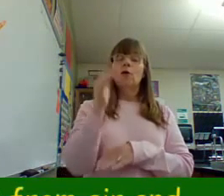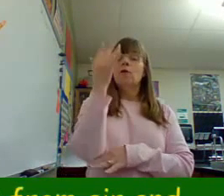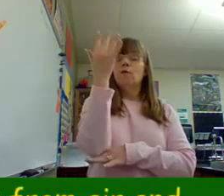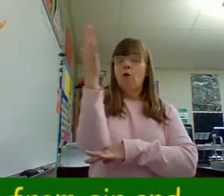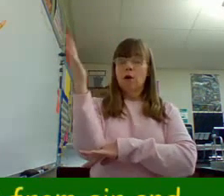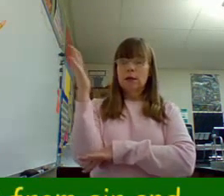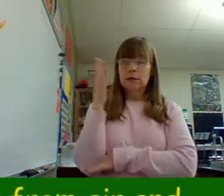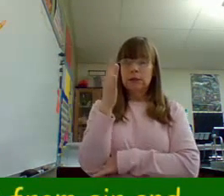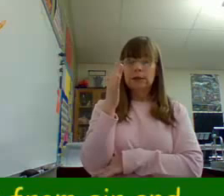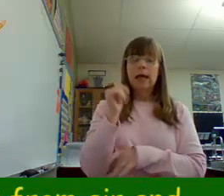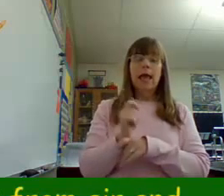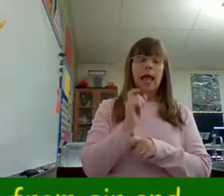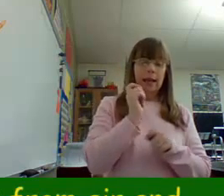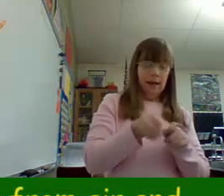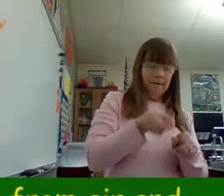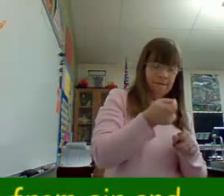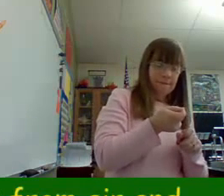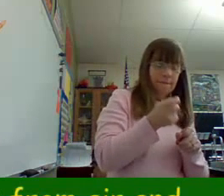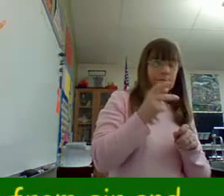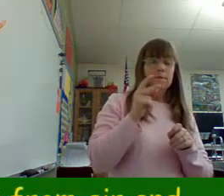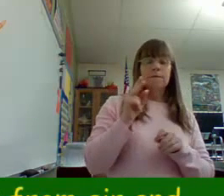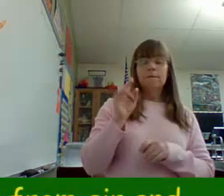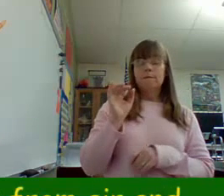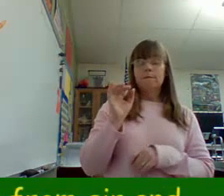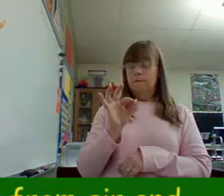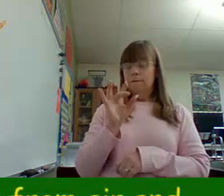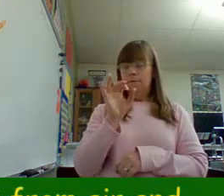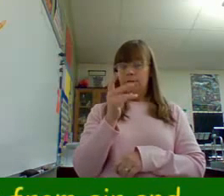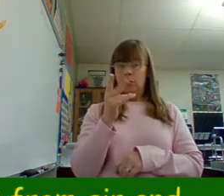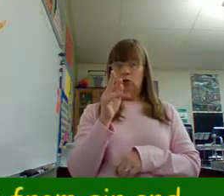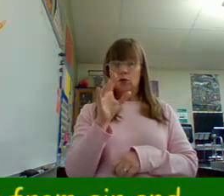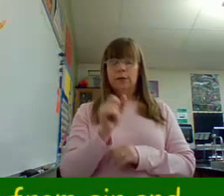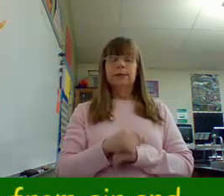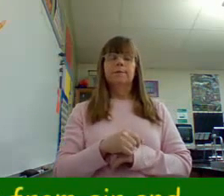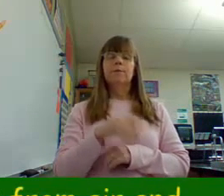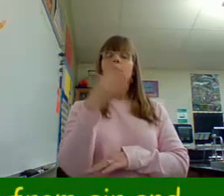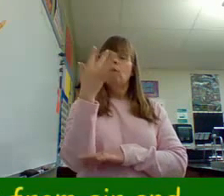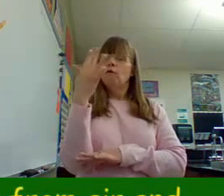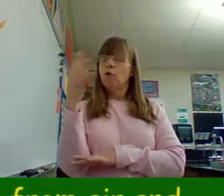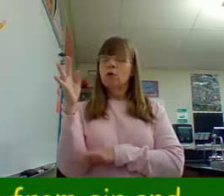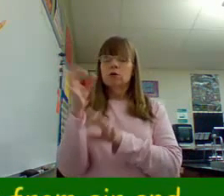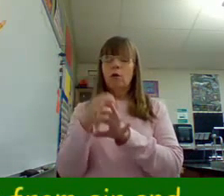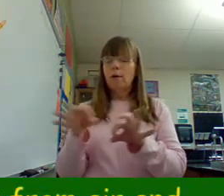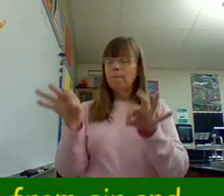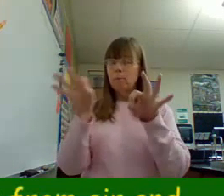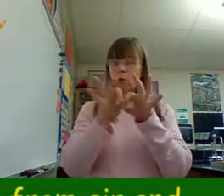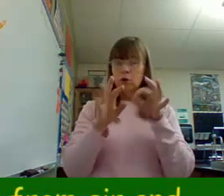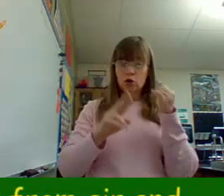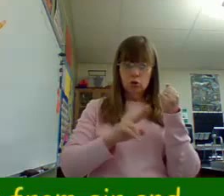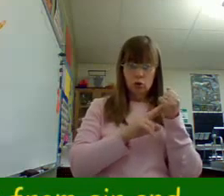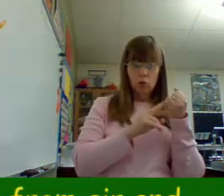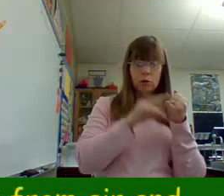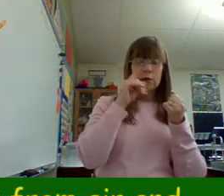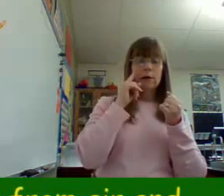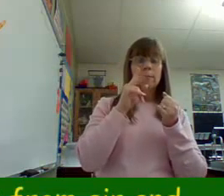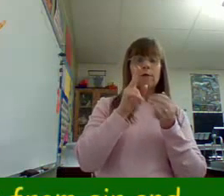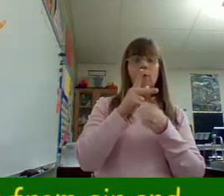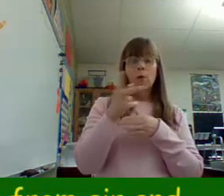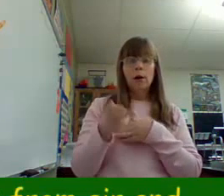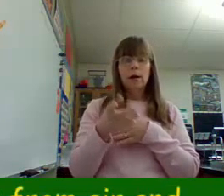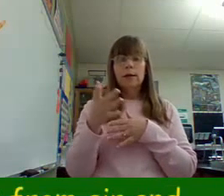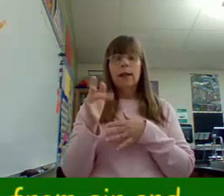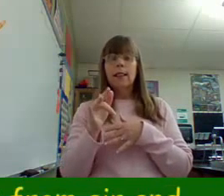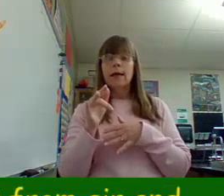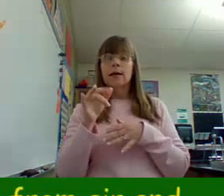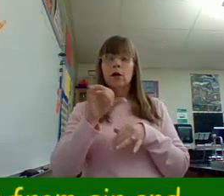fisheries. So first we're going to talk about the forests. Forests are a very important source of products for us. Maple syrup, if you want that syrup on your